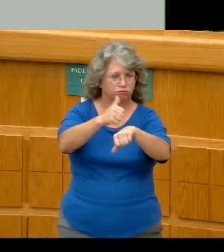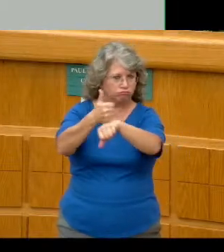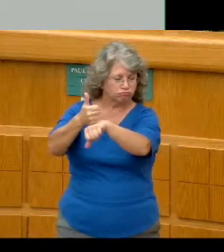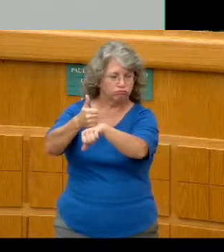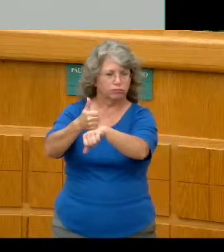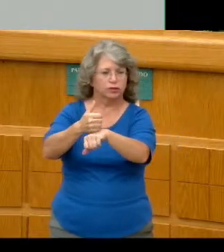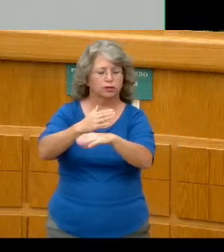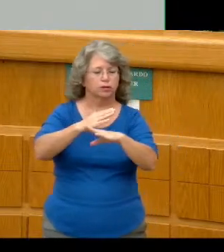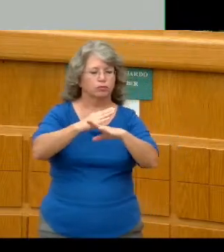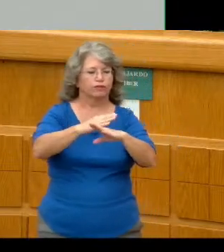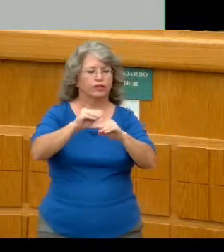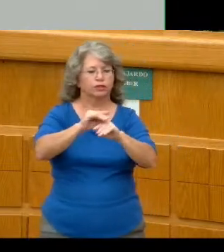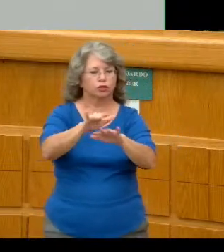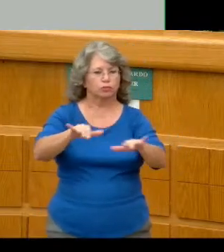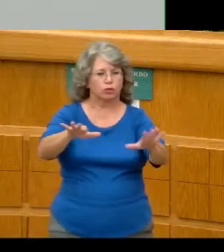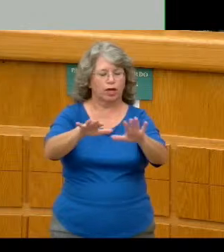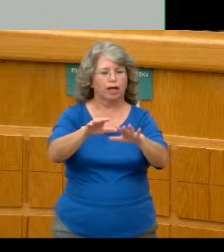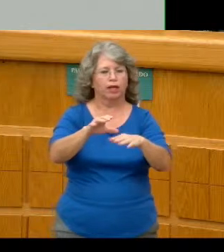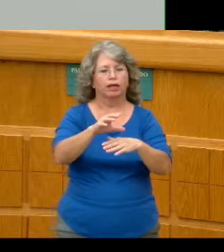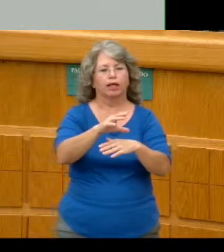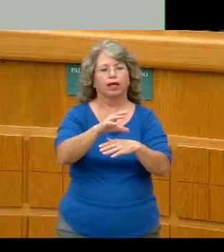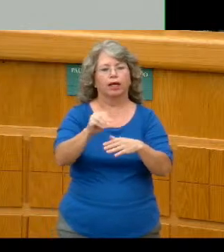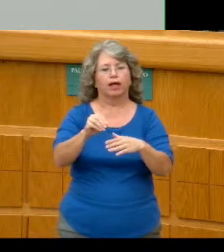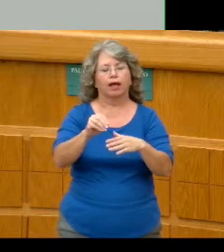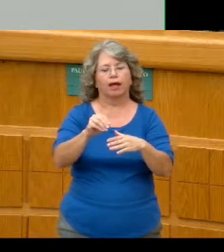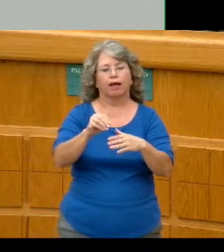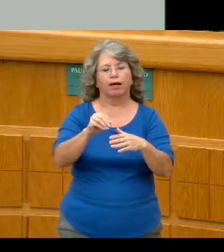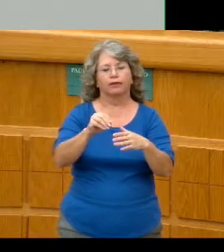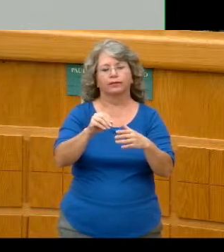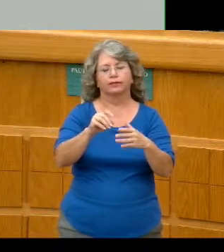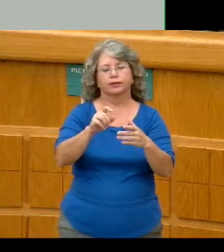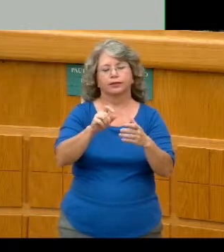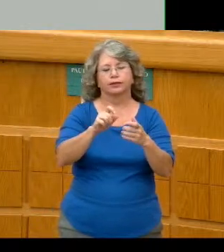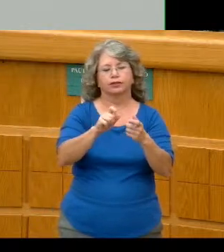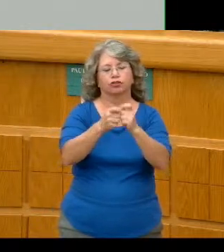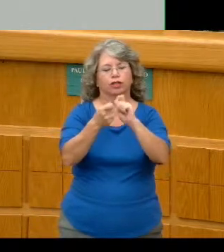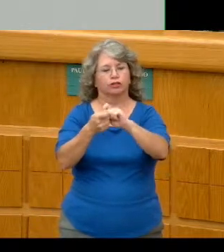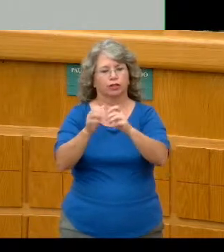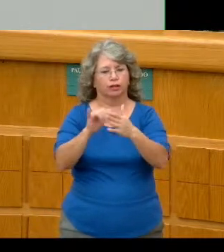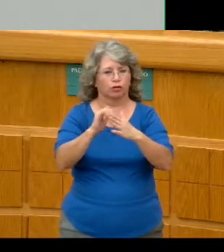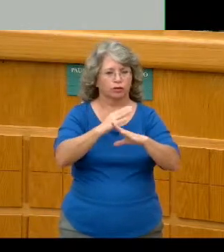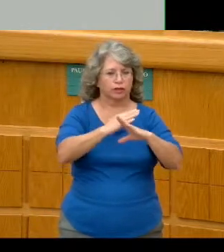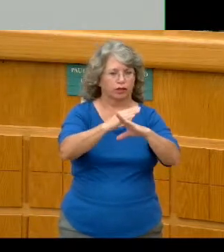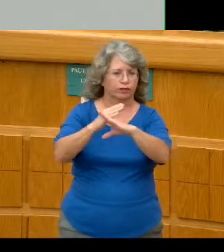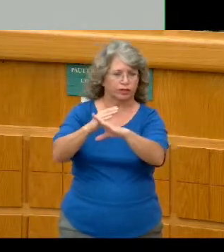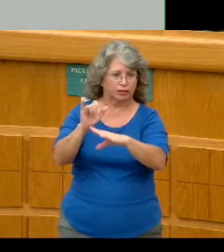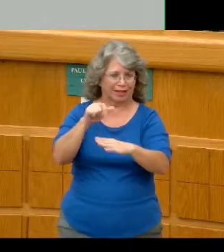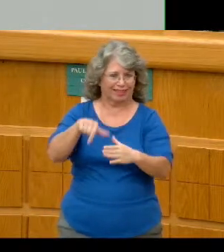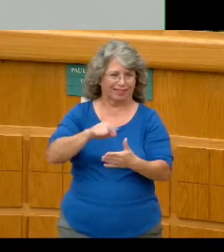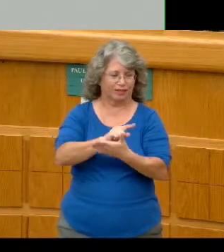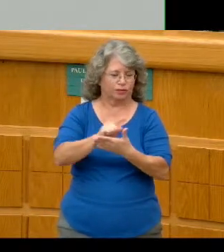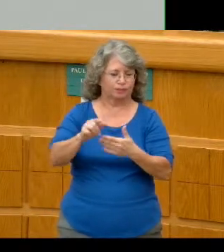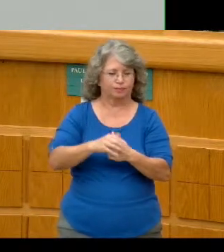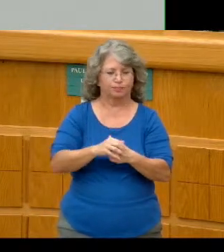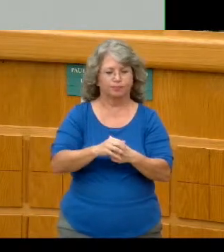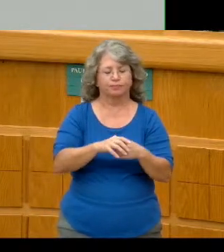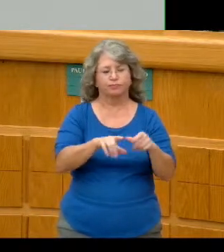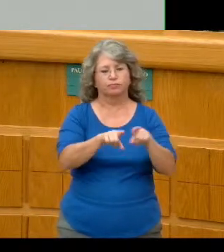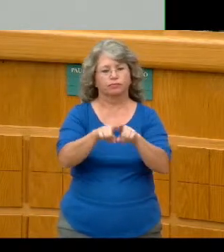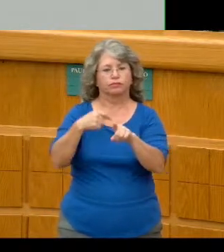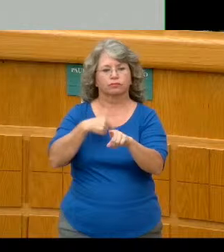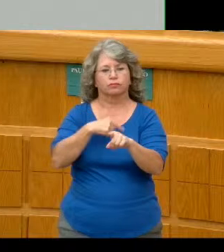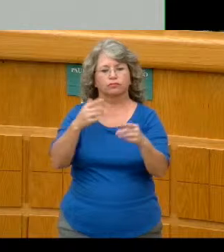of COVID-19 or the rolling back of those interventions as it might be, like it is this week. Additionally, we're here to help